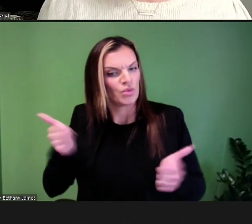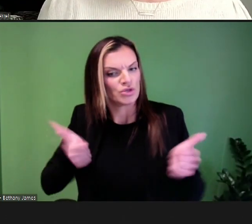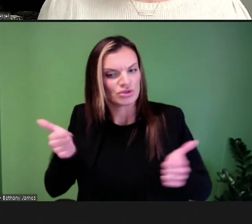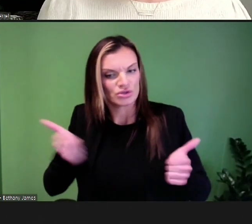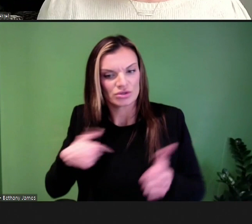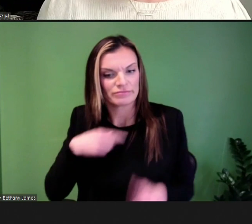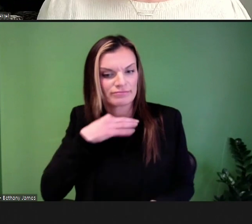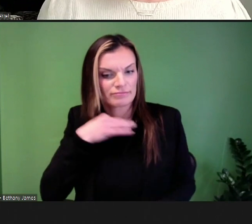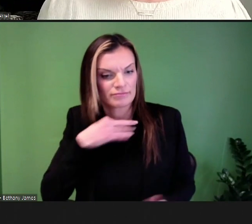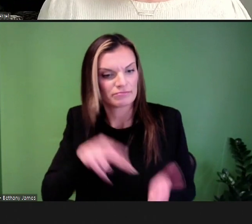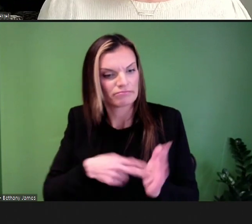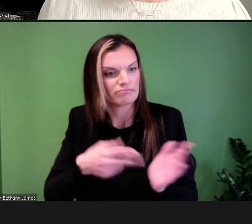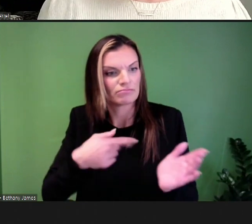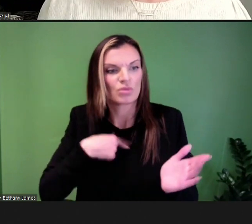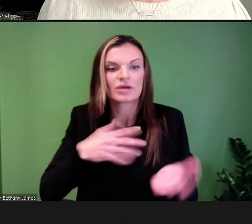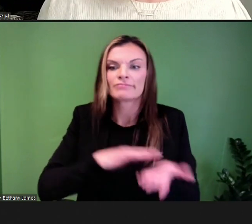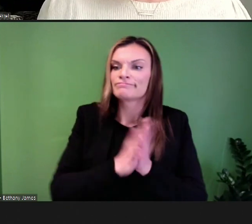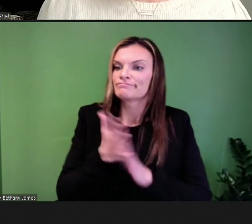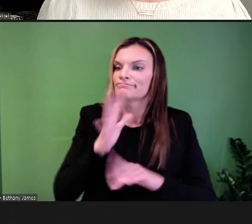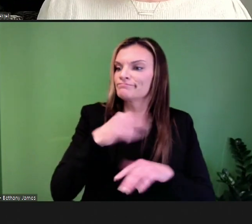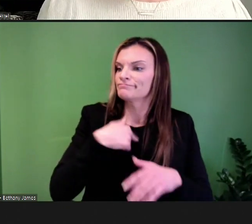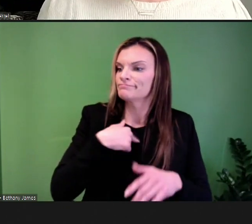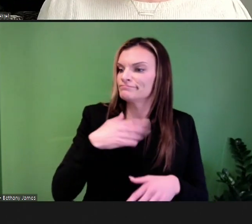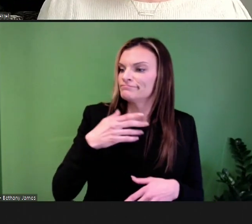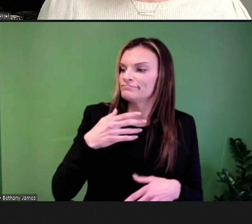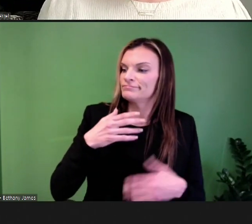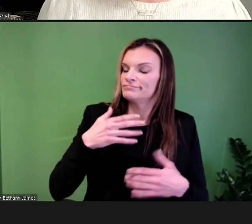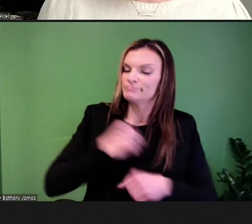can resume some normalcy?